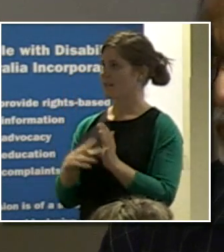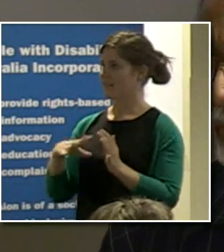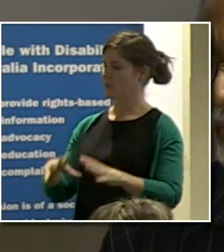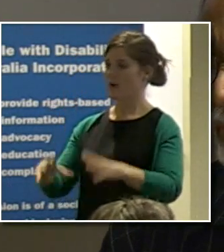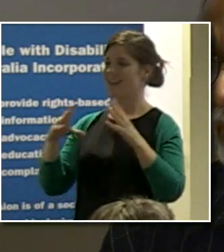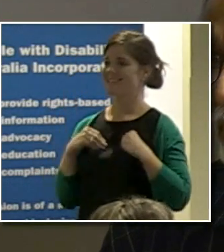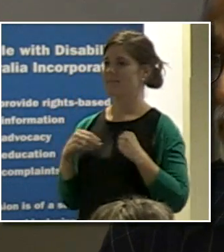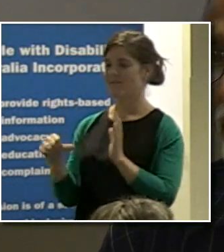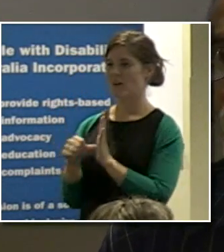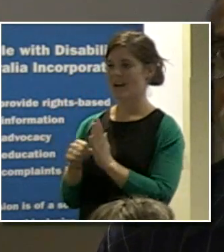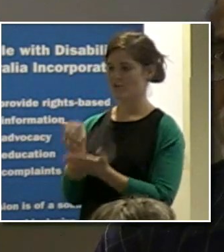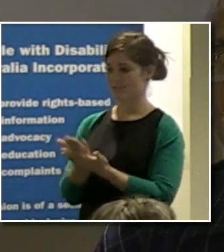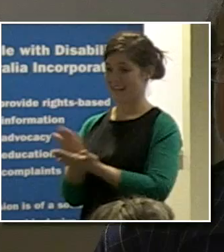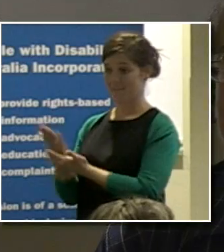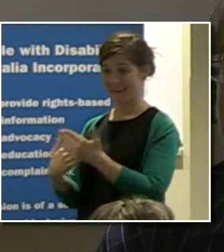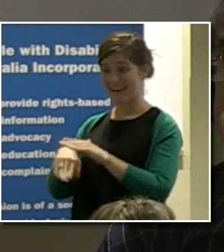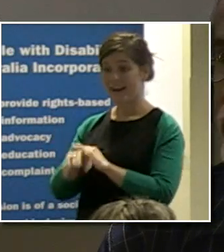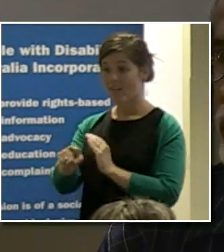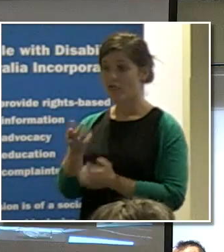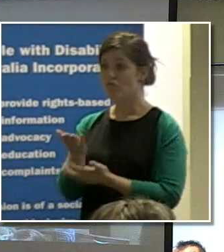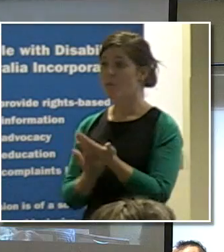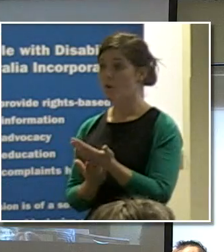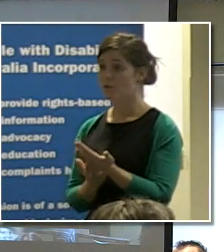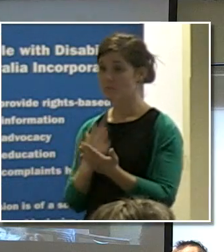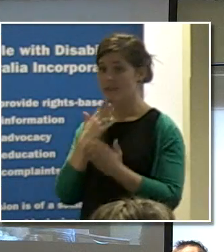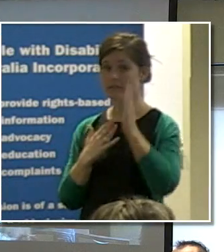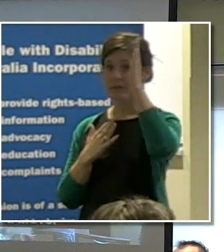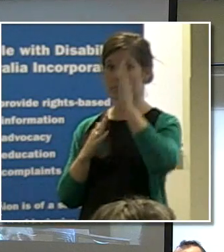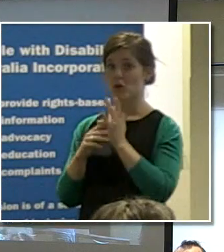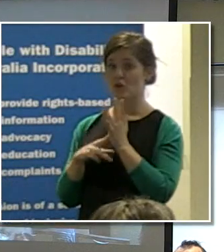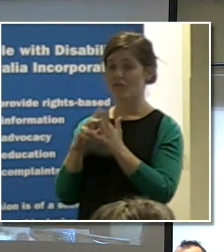financial statements in this report. So can I have a mover for that as well?